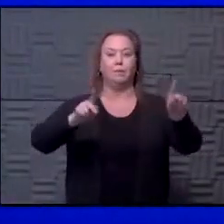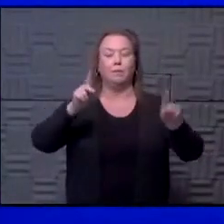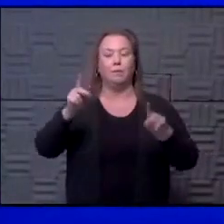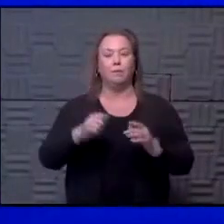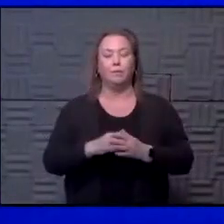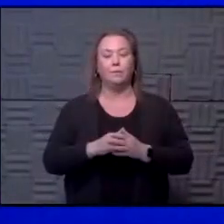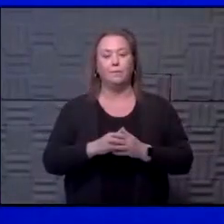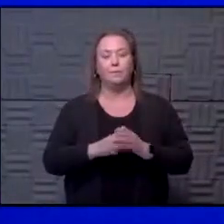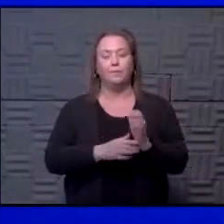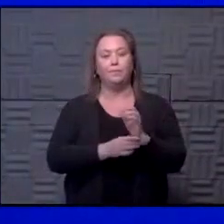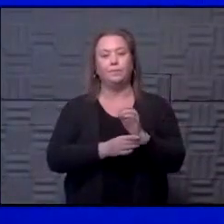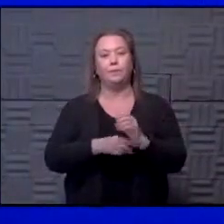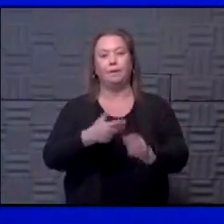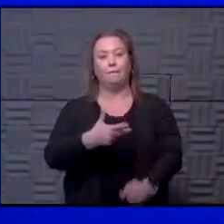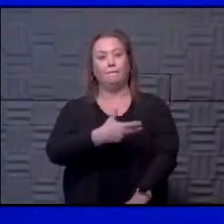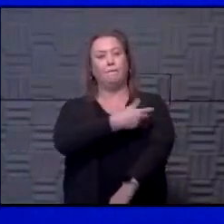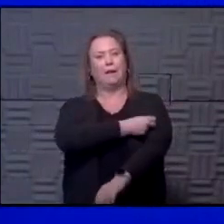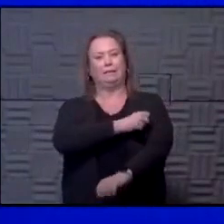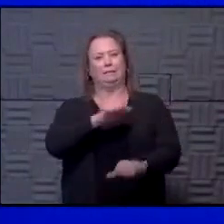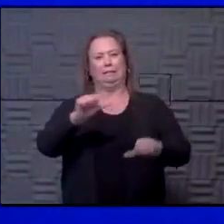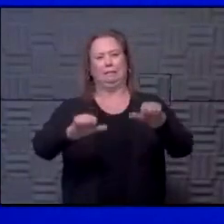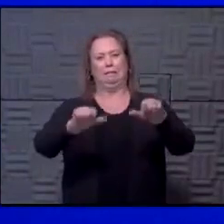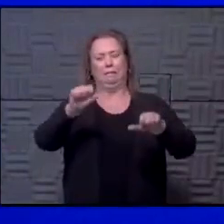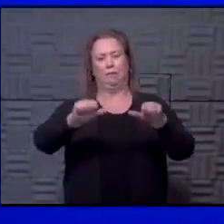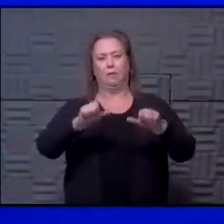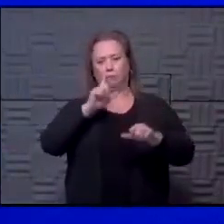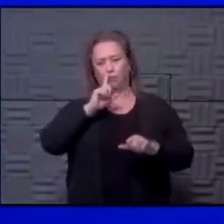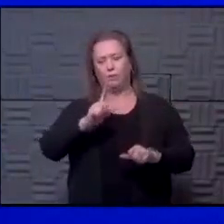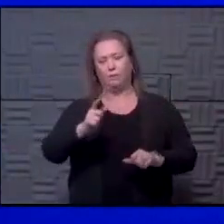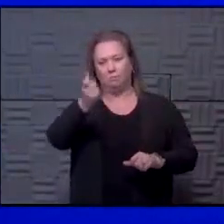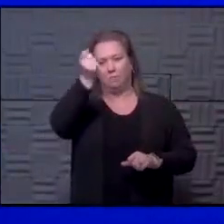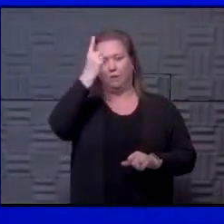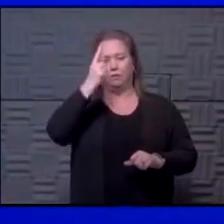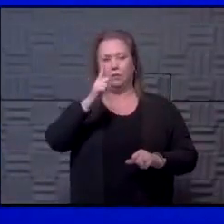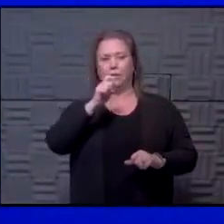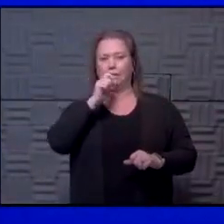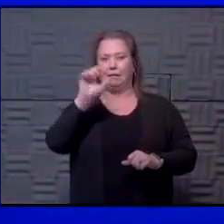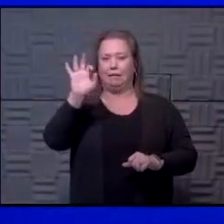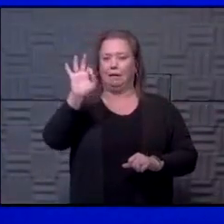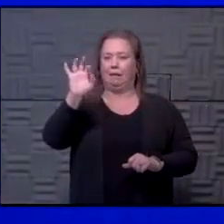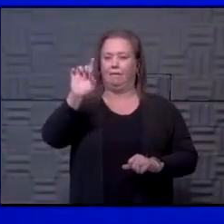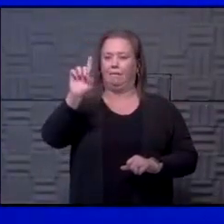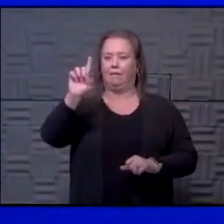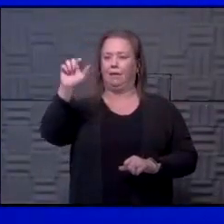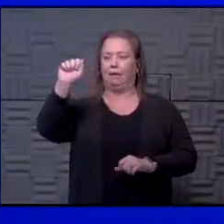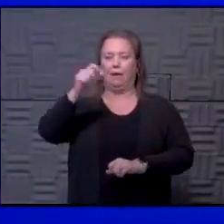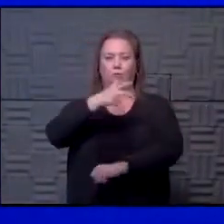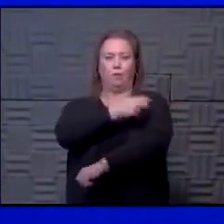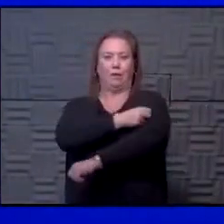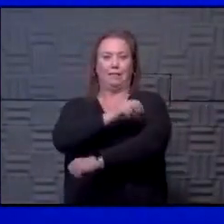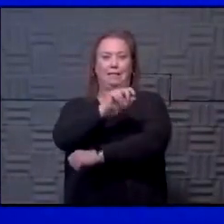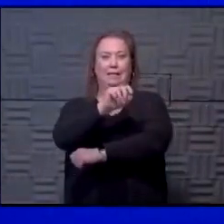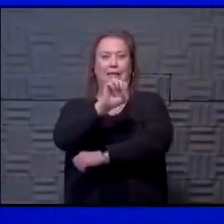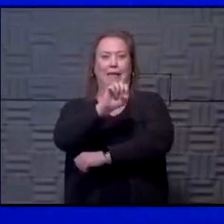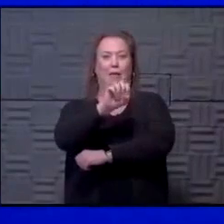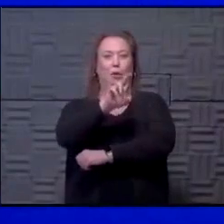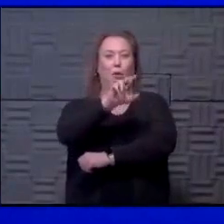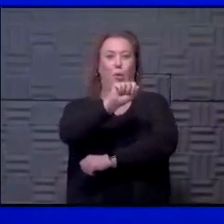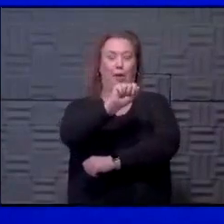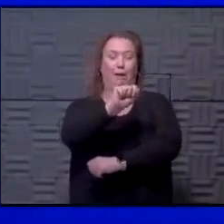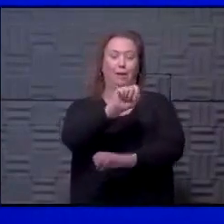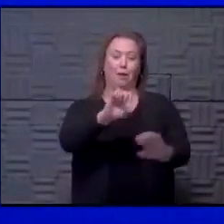about. So vaccine hesitancy is real. I do understand that this is not an FDA-approved drug. It's an early use authorization and under